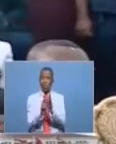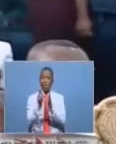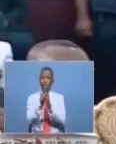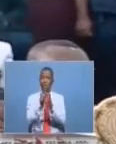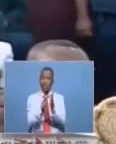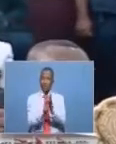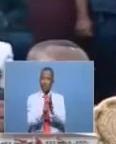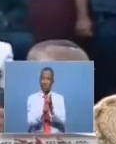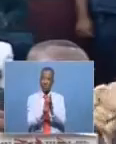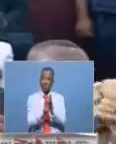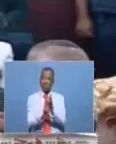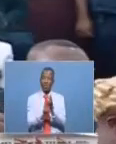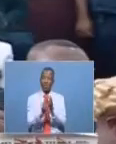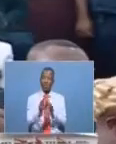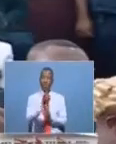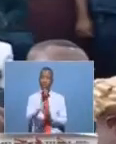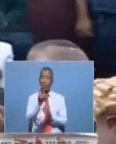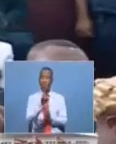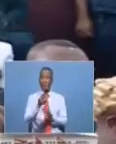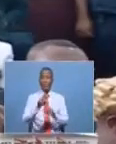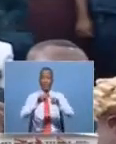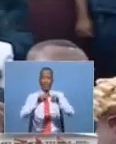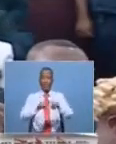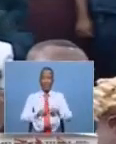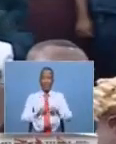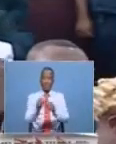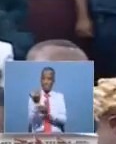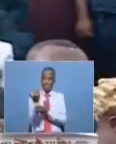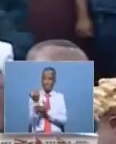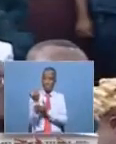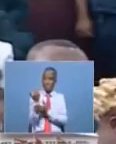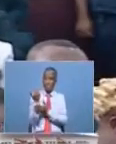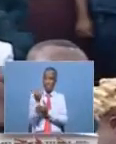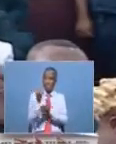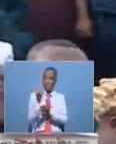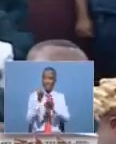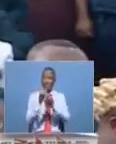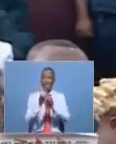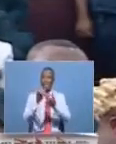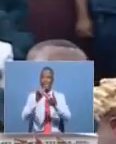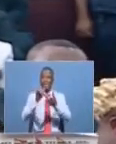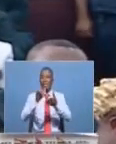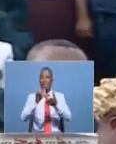relied on fundamentally, that order was Order